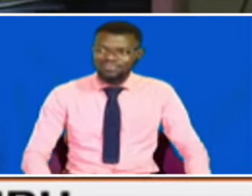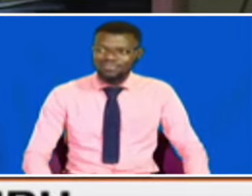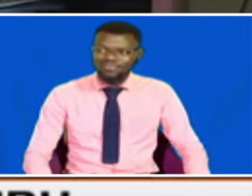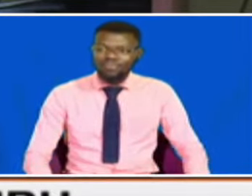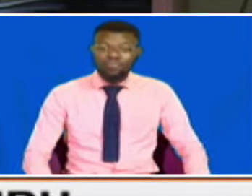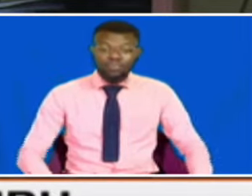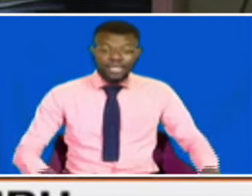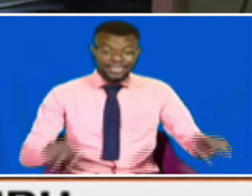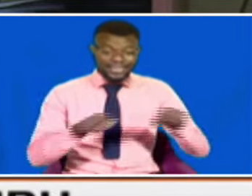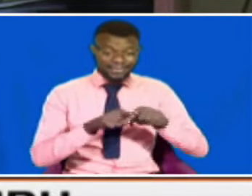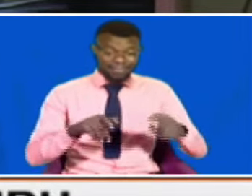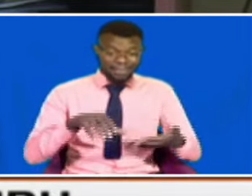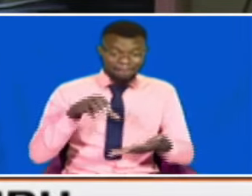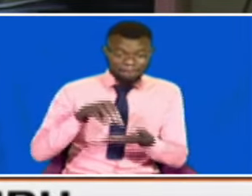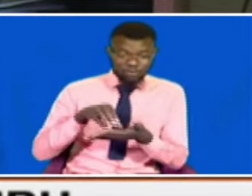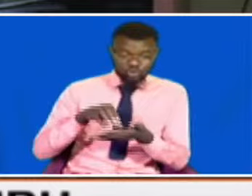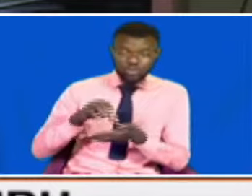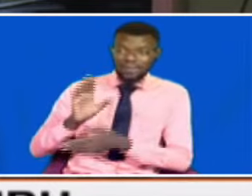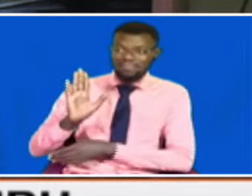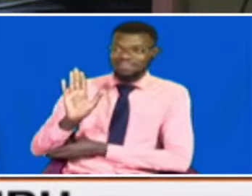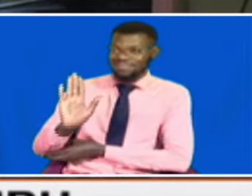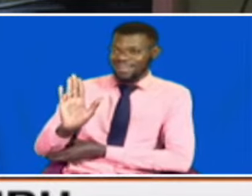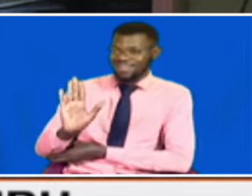the position of